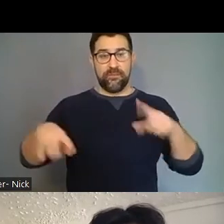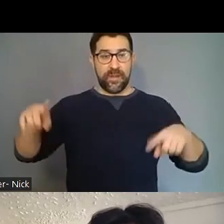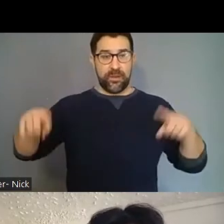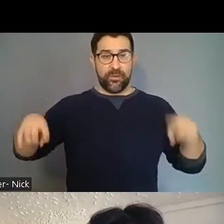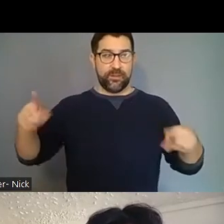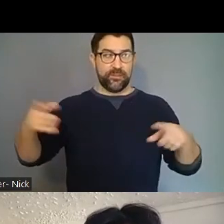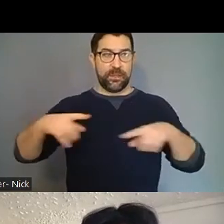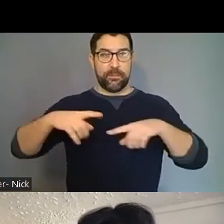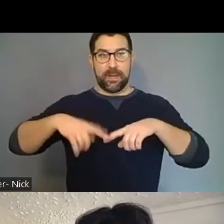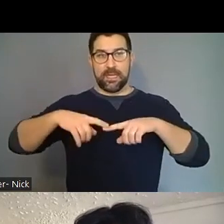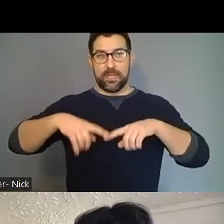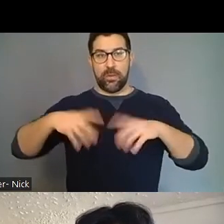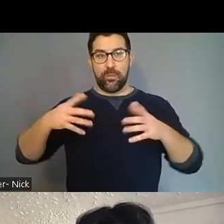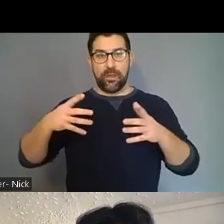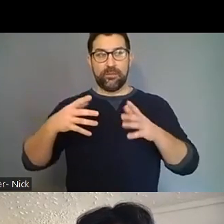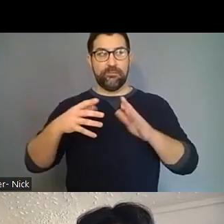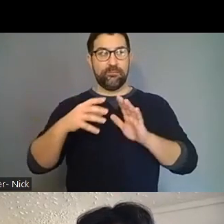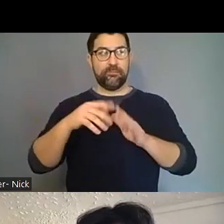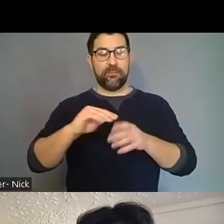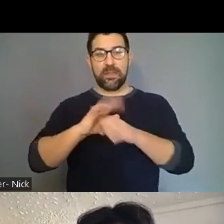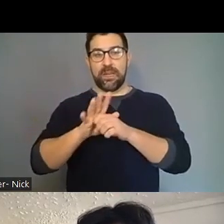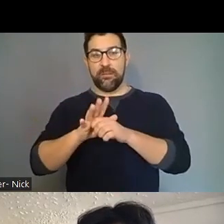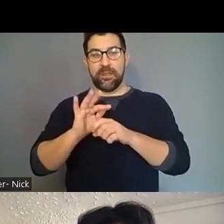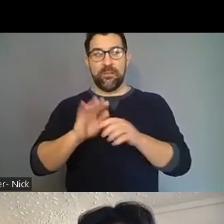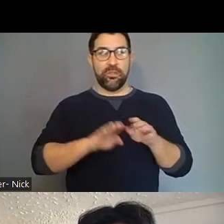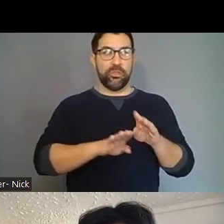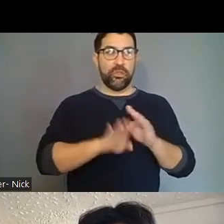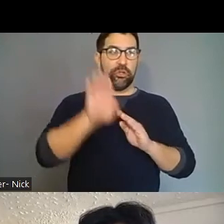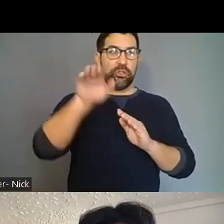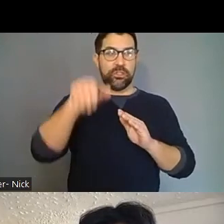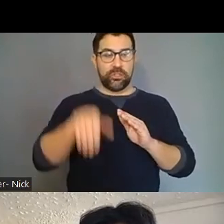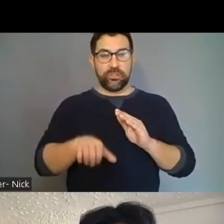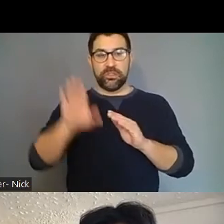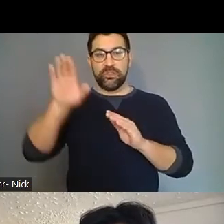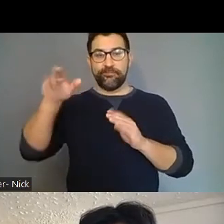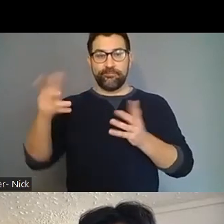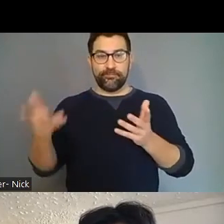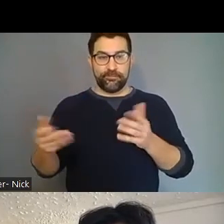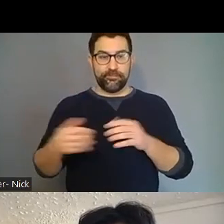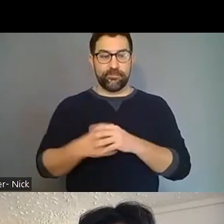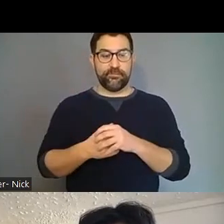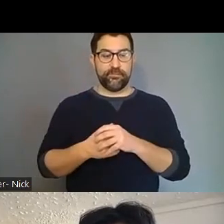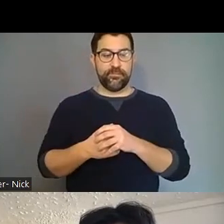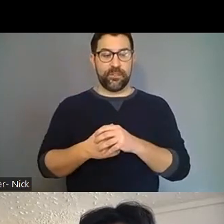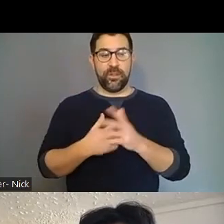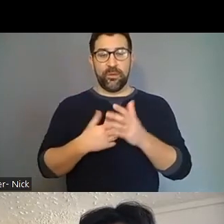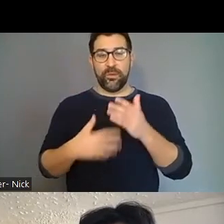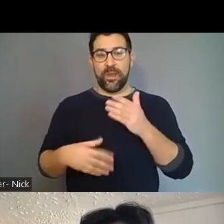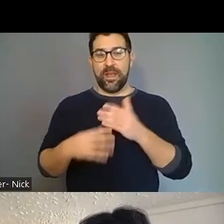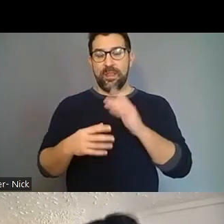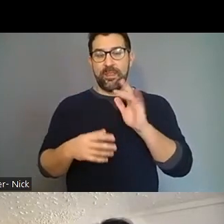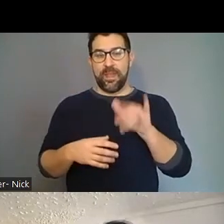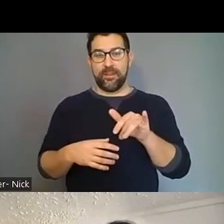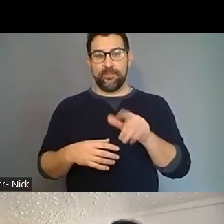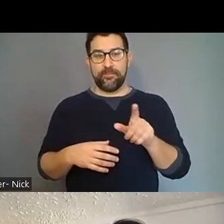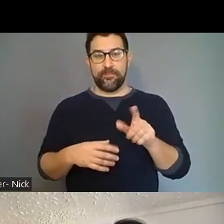depending on the state of the pandemic, like with surges and dying down. So I just like to add that